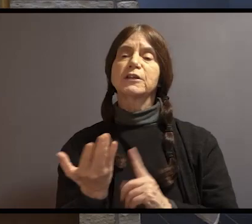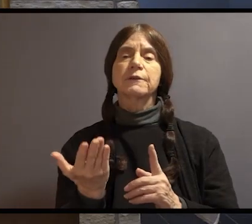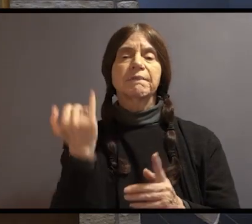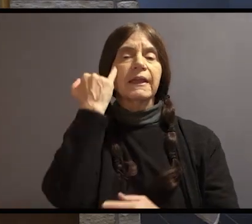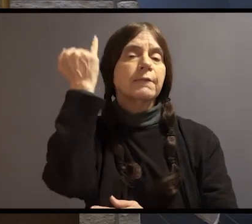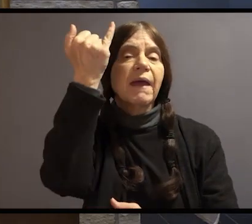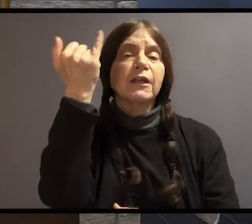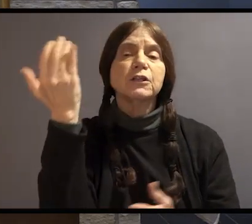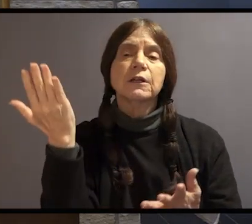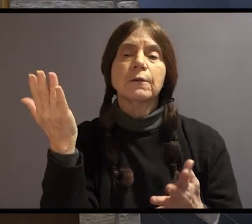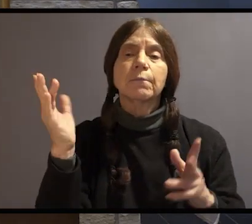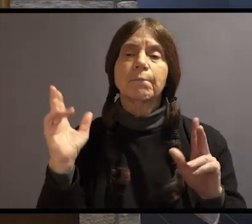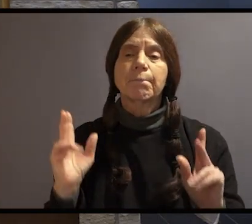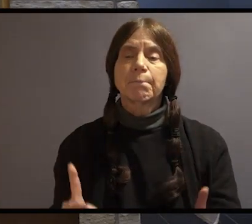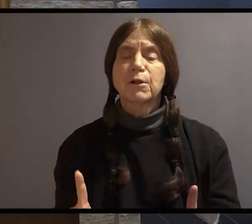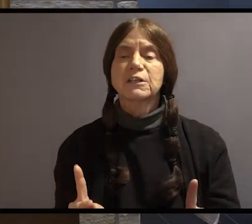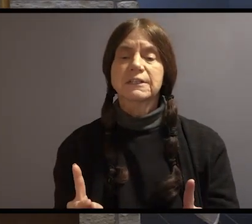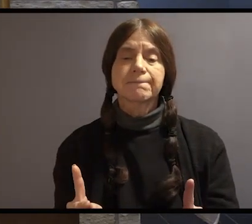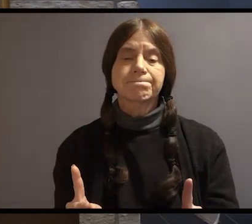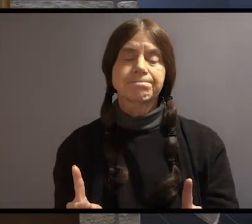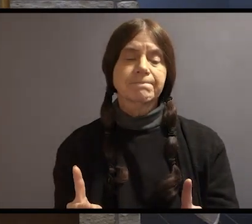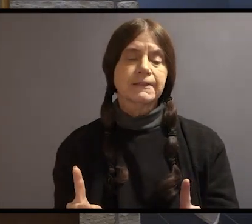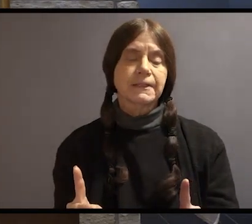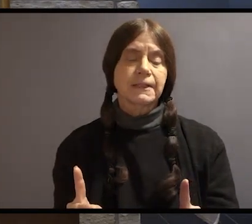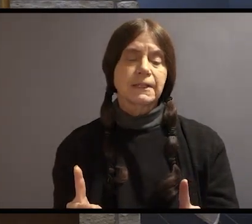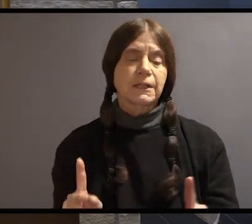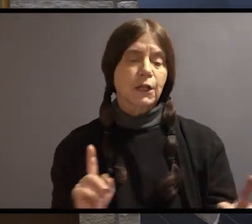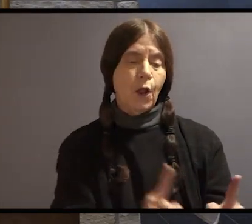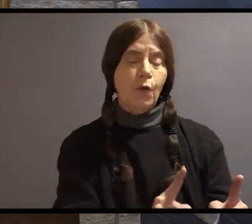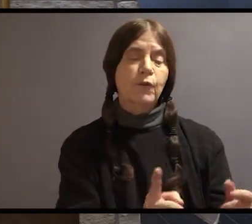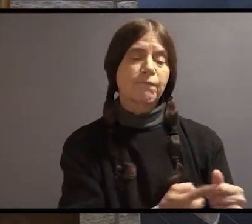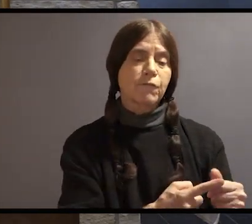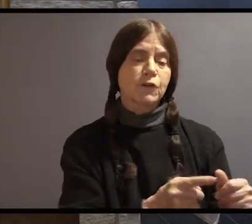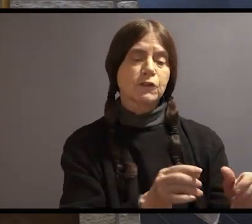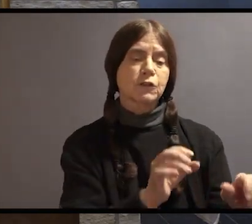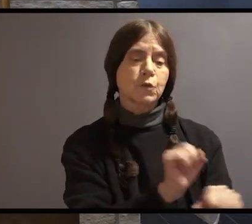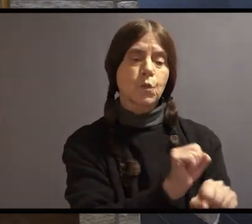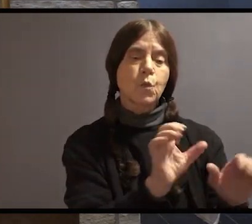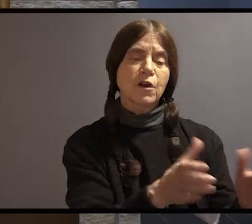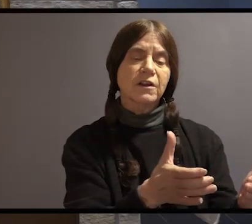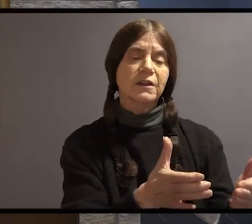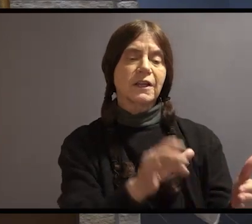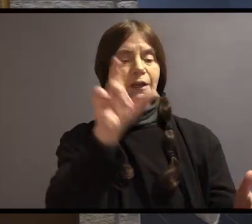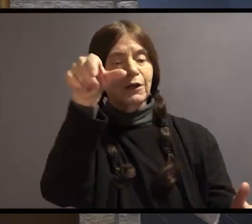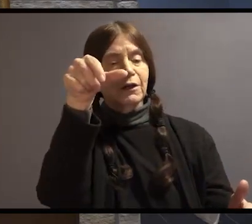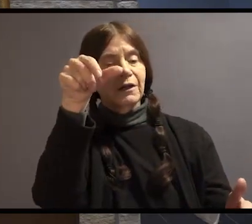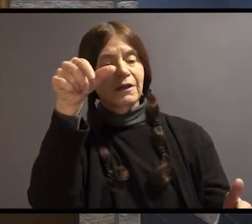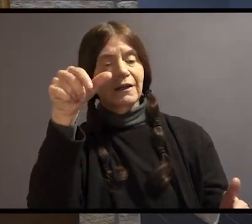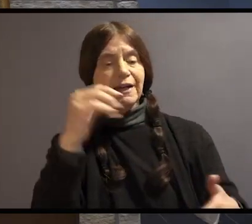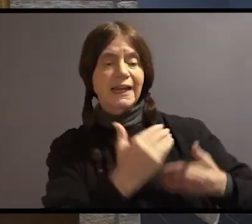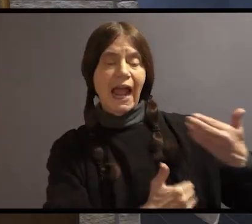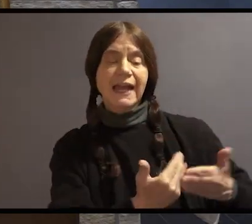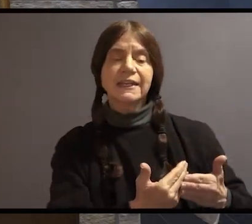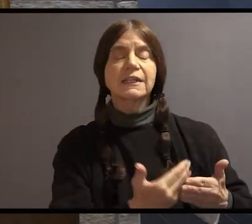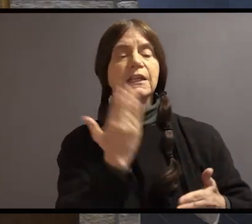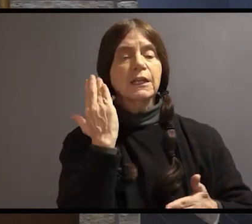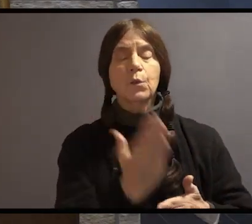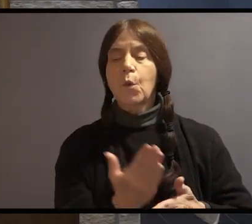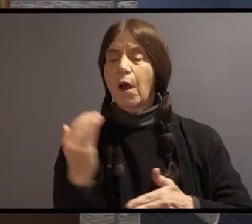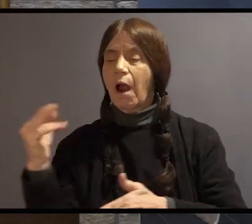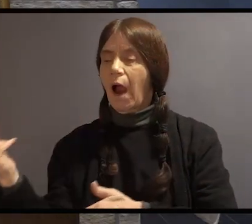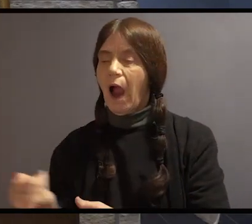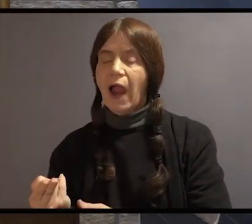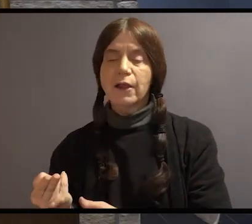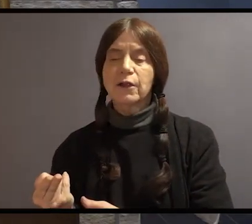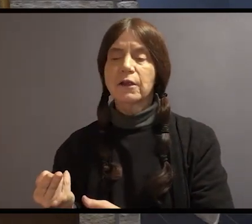person went out to those first workers and said, "Hey, the master is so gracious that he's going to hire workers even at the 11th hour and pay